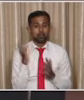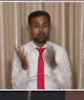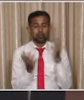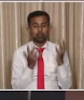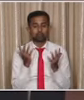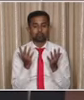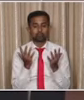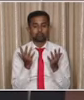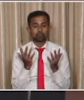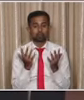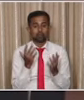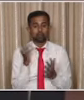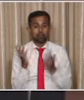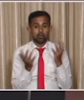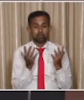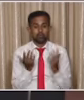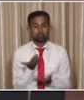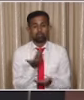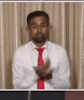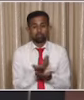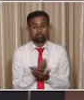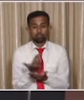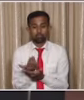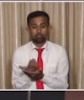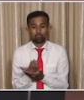bowl because we are bankrupt.